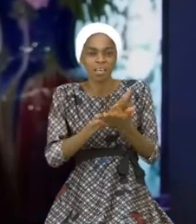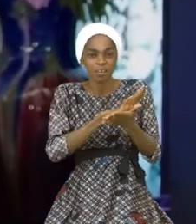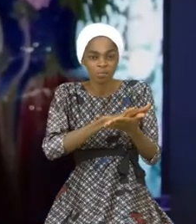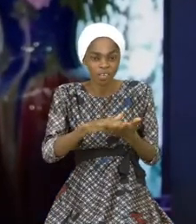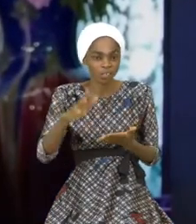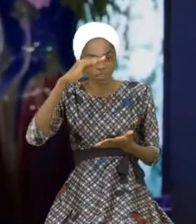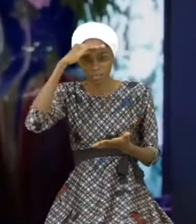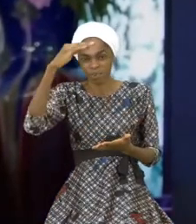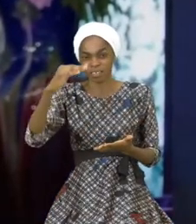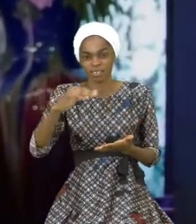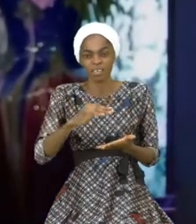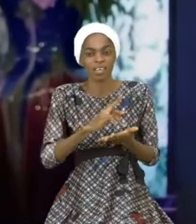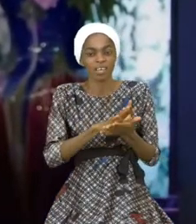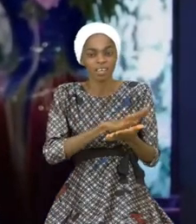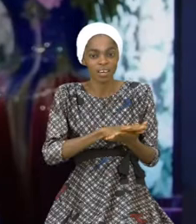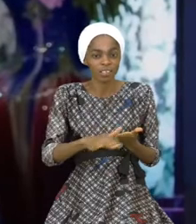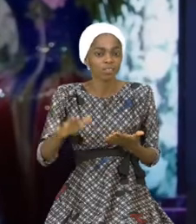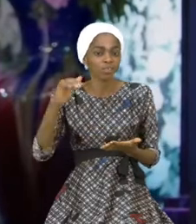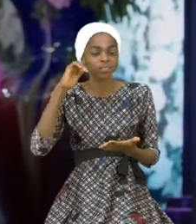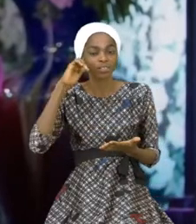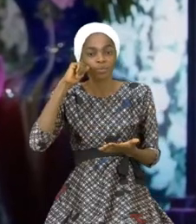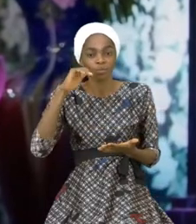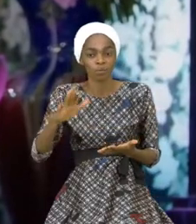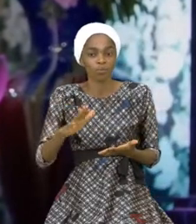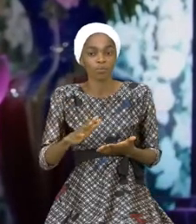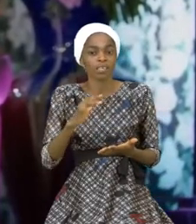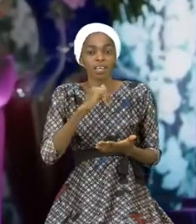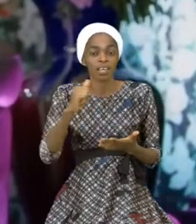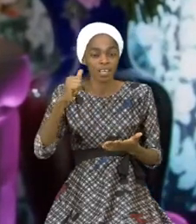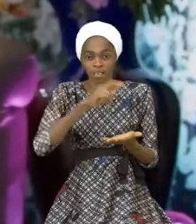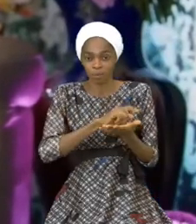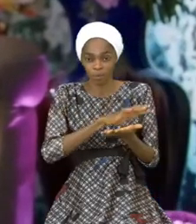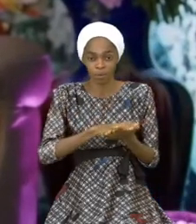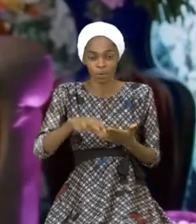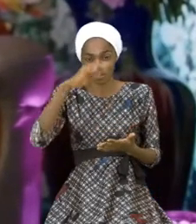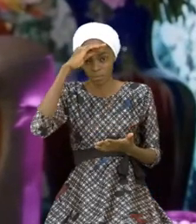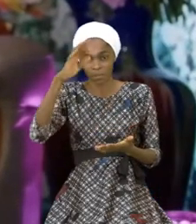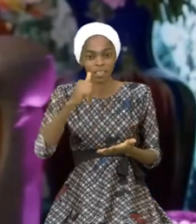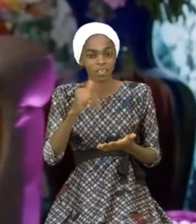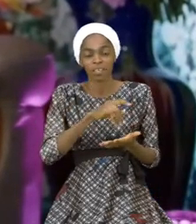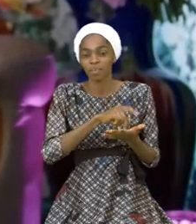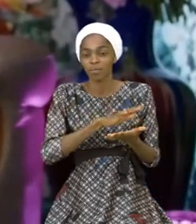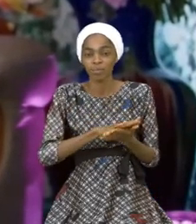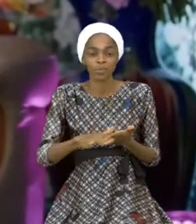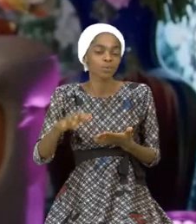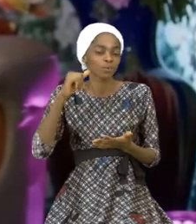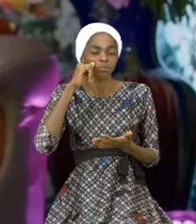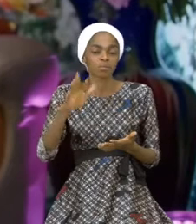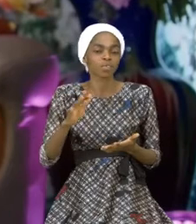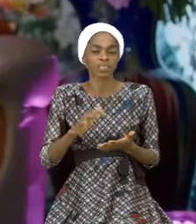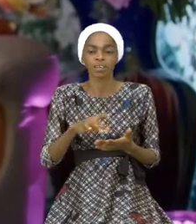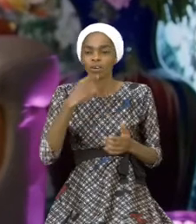man, a righteous woman, a pure man, a pure woman? Who can bring